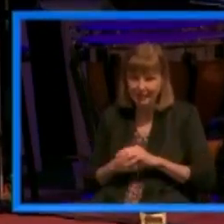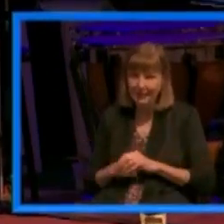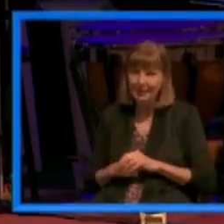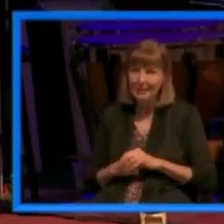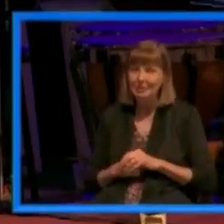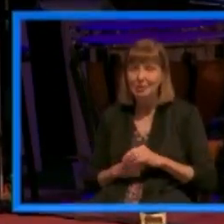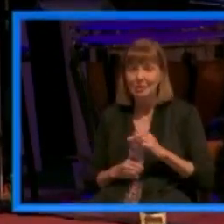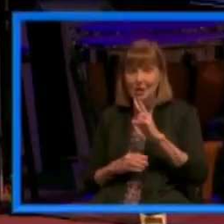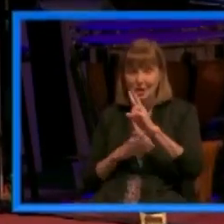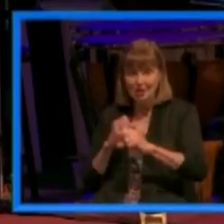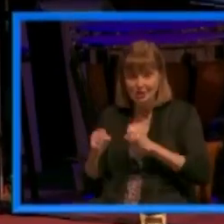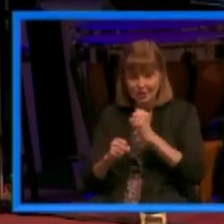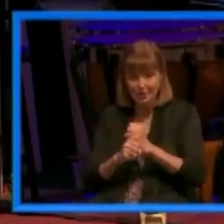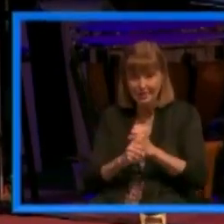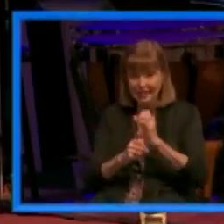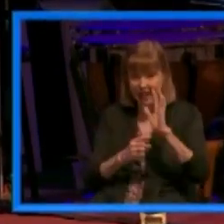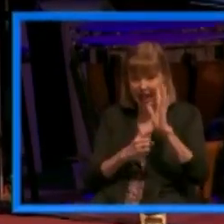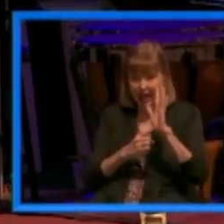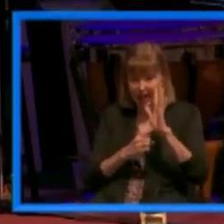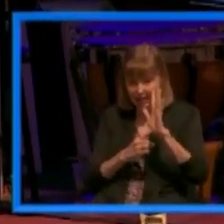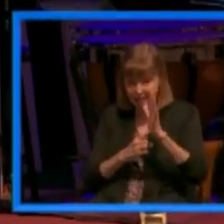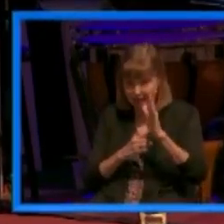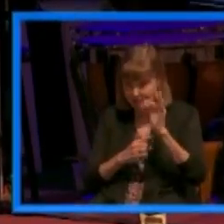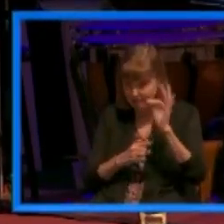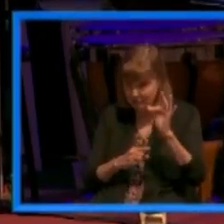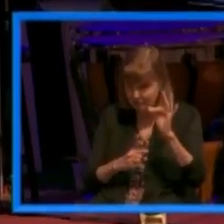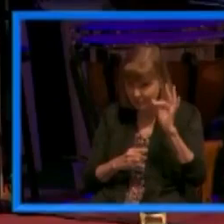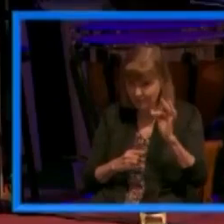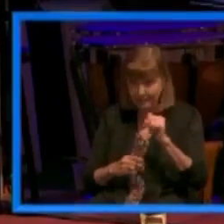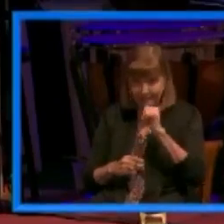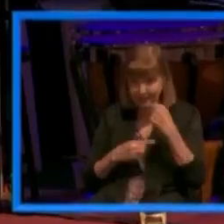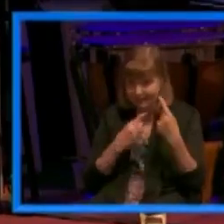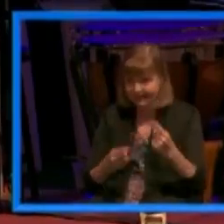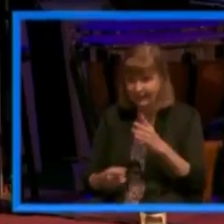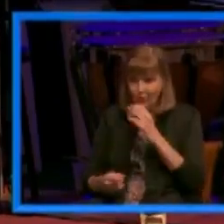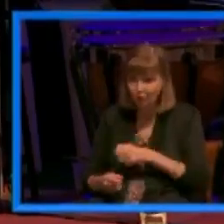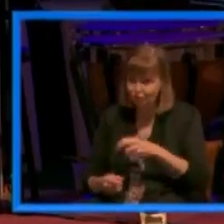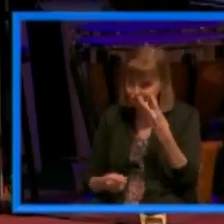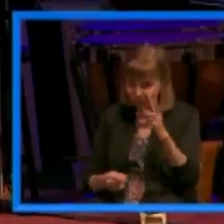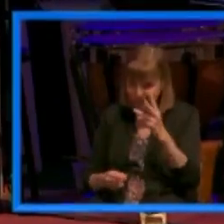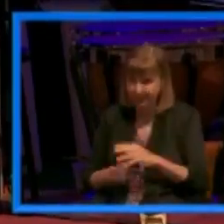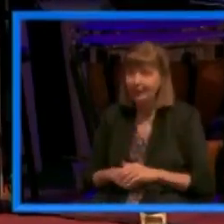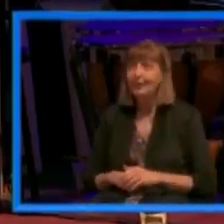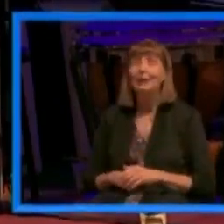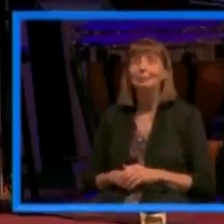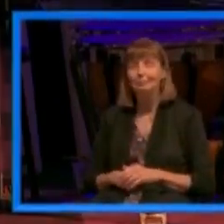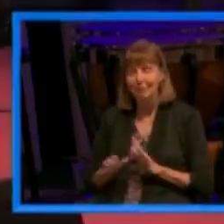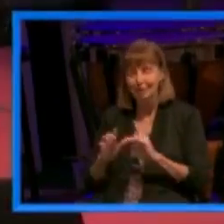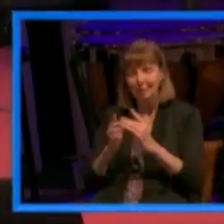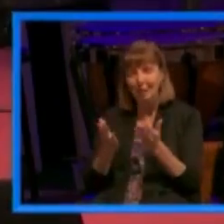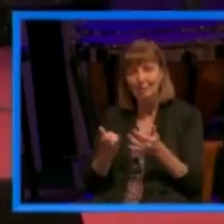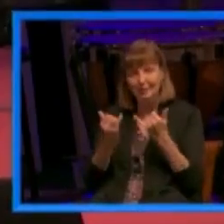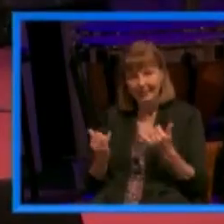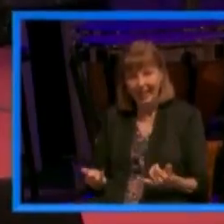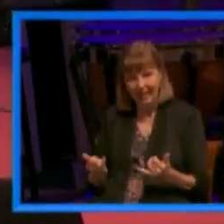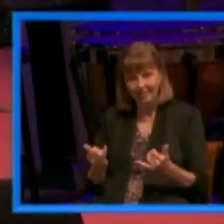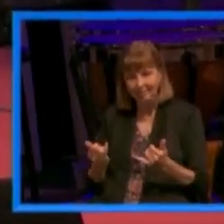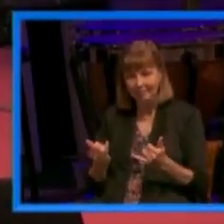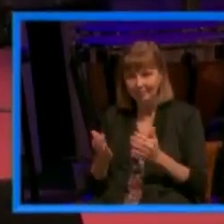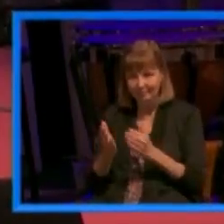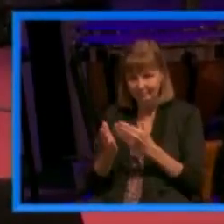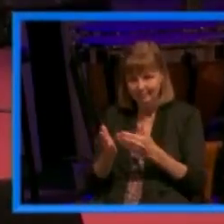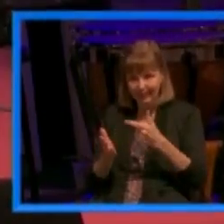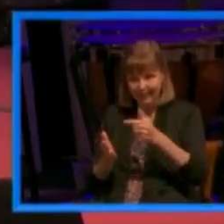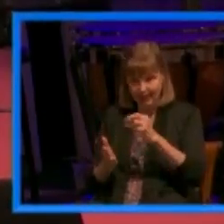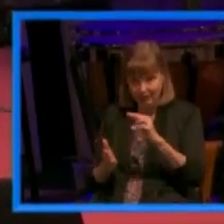I was 16, right? If you have your Bible this morning, take them out, turn with me to Genesis chapter 16. We are working our way through